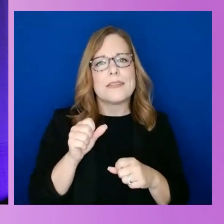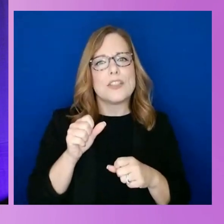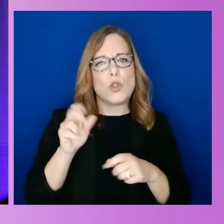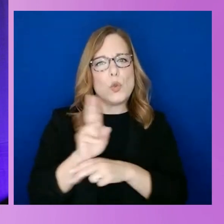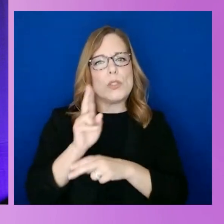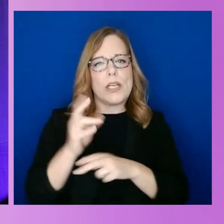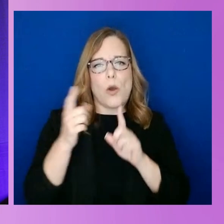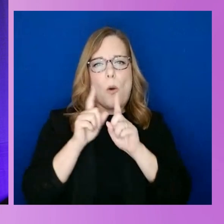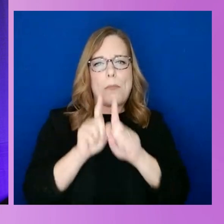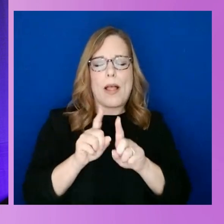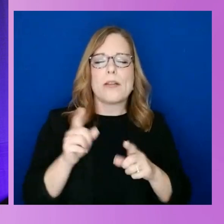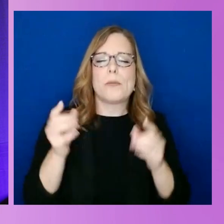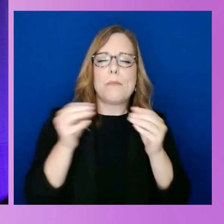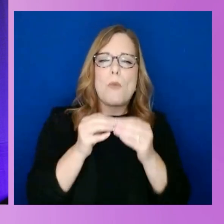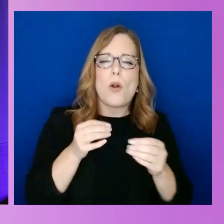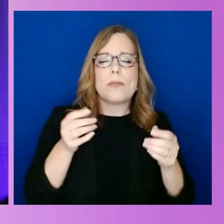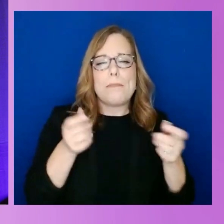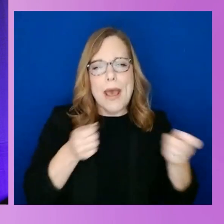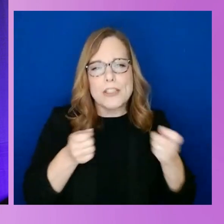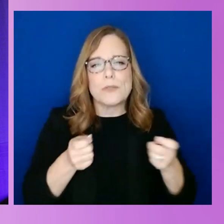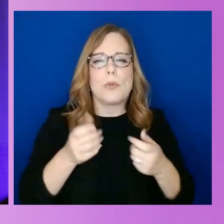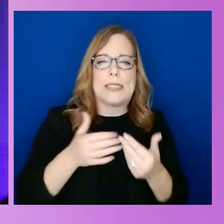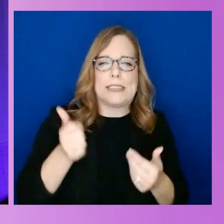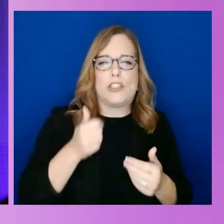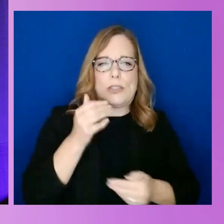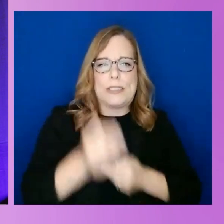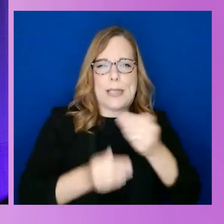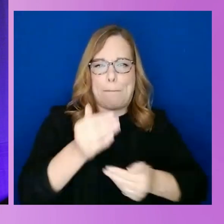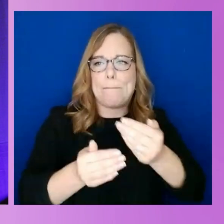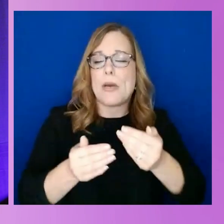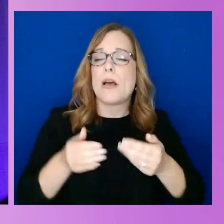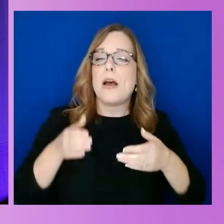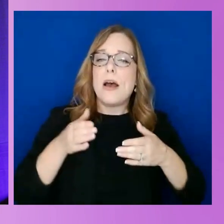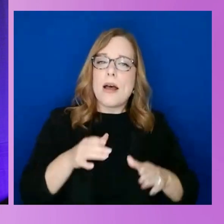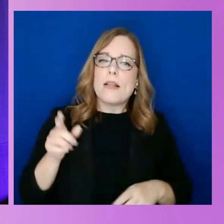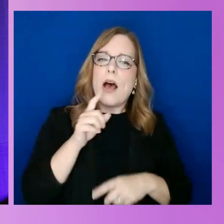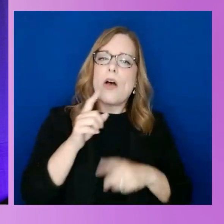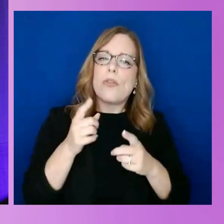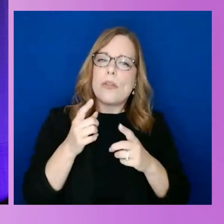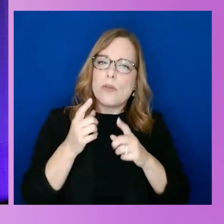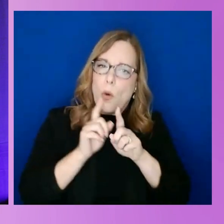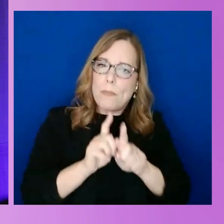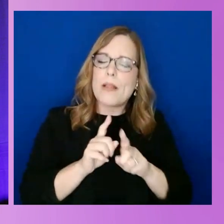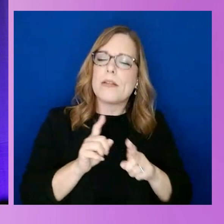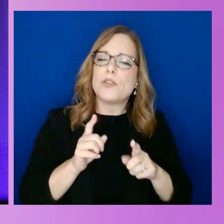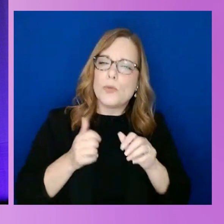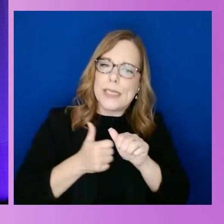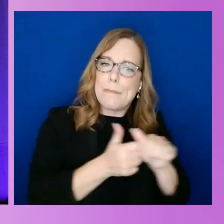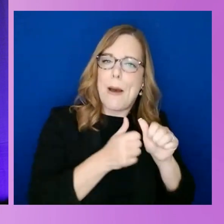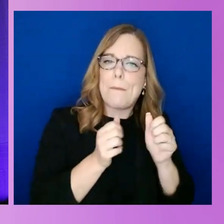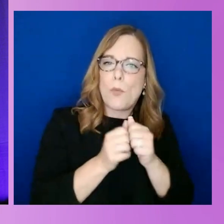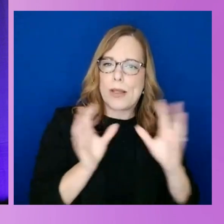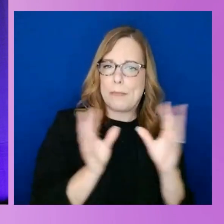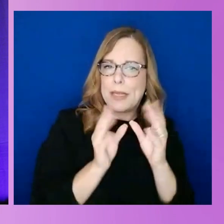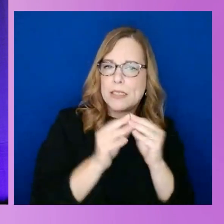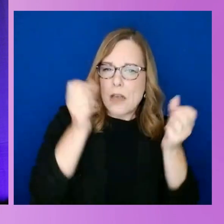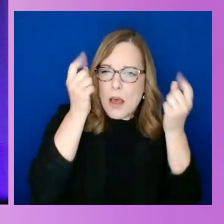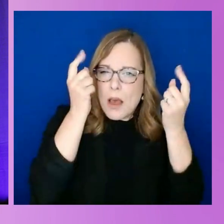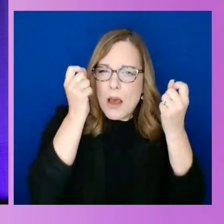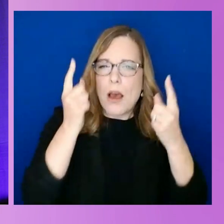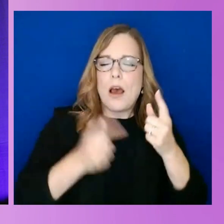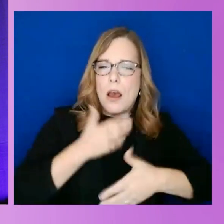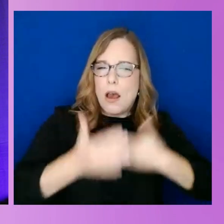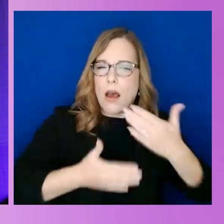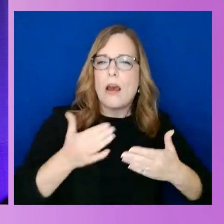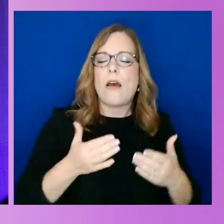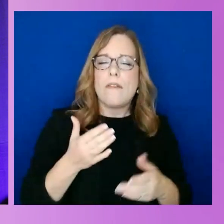using Copilot to keep up with meetings so they can more fully engage in a conversation, using Copilot to help with social